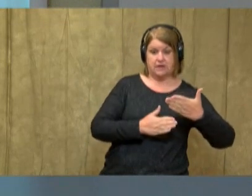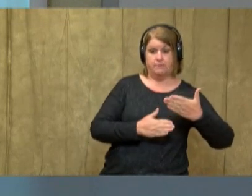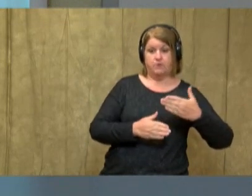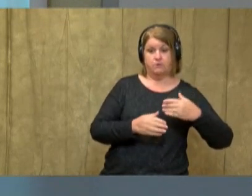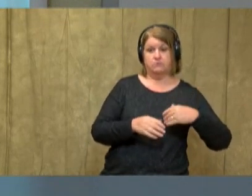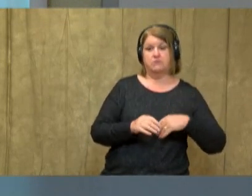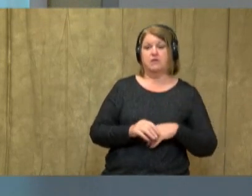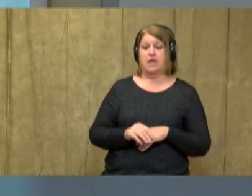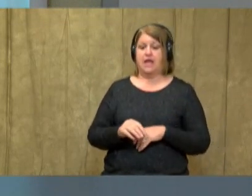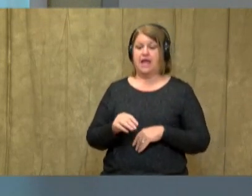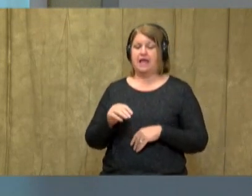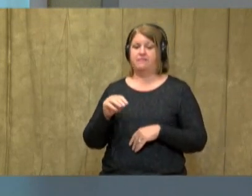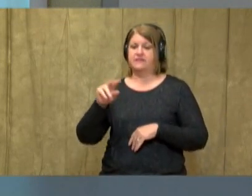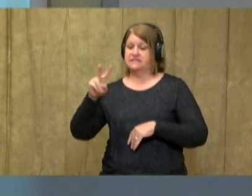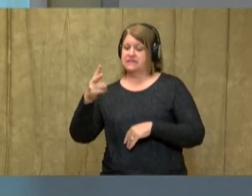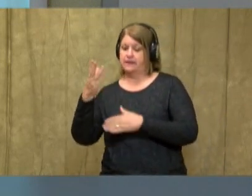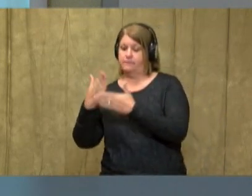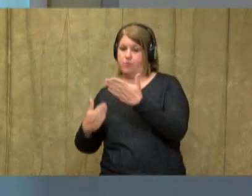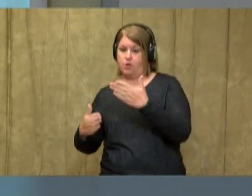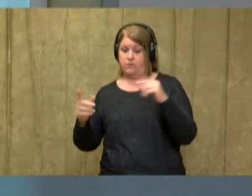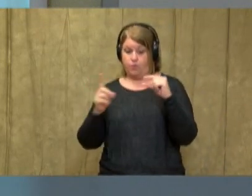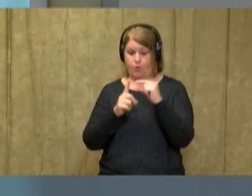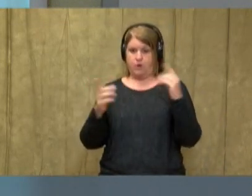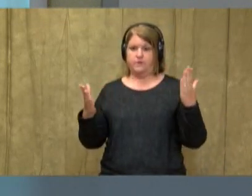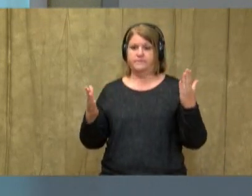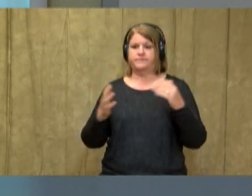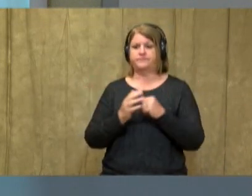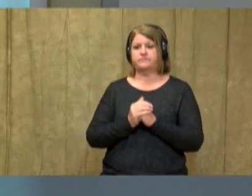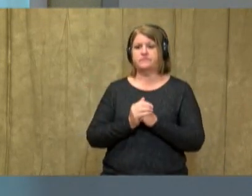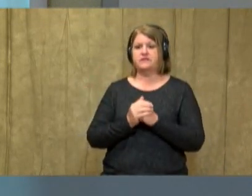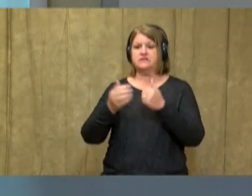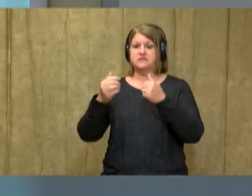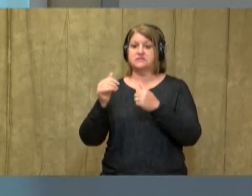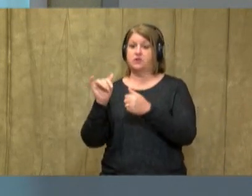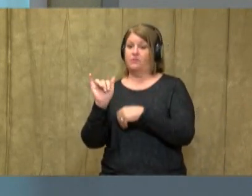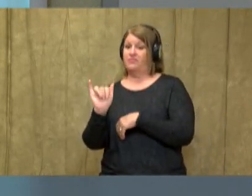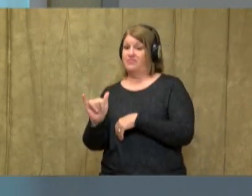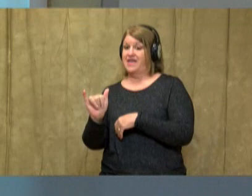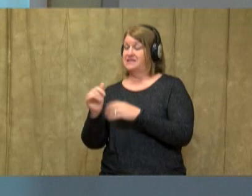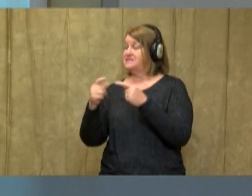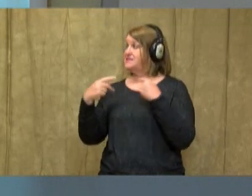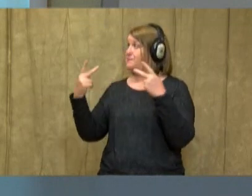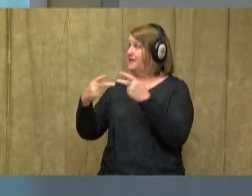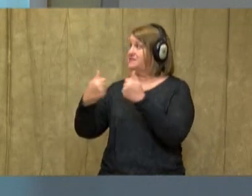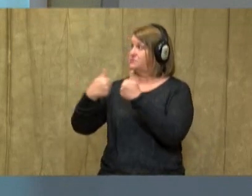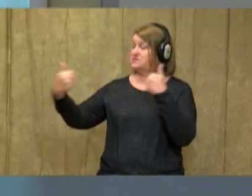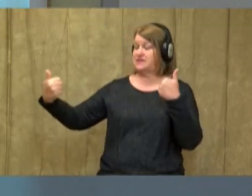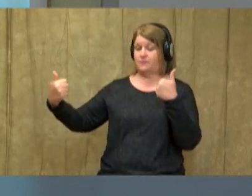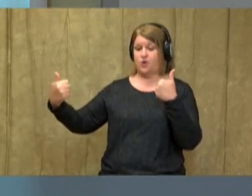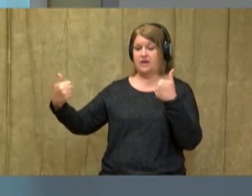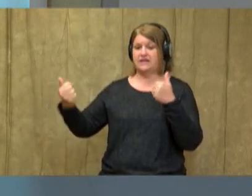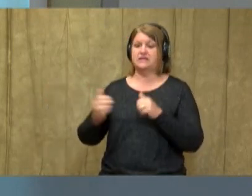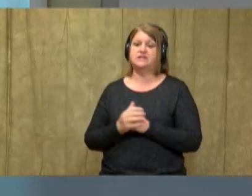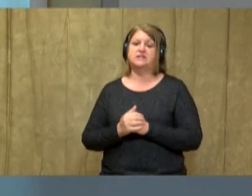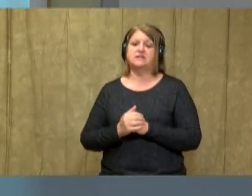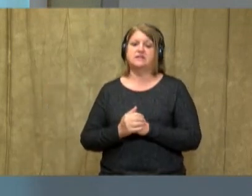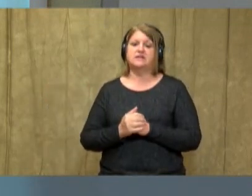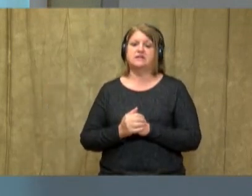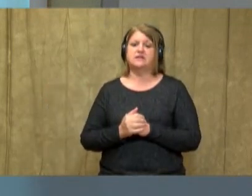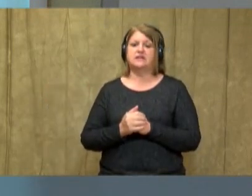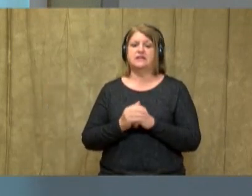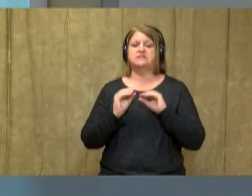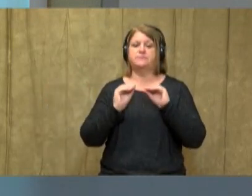here's my syllable 2. So this is where I break the word up. Again, let's put it together to figure out our